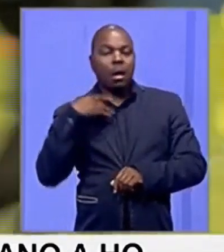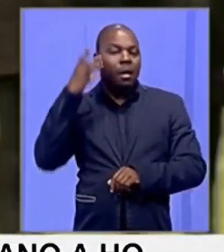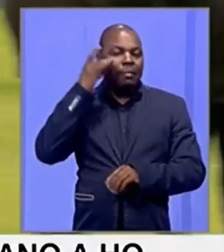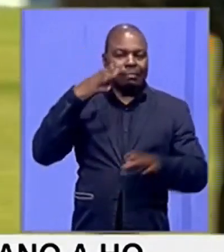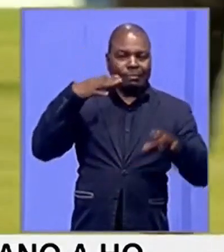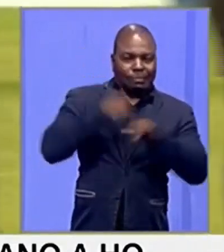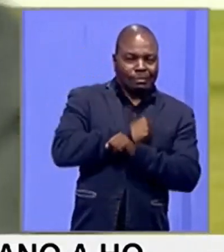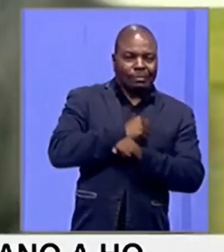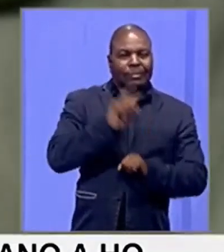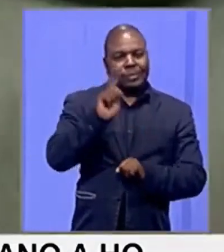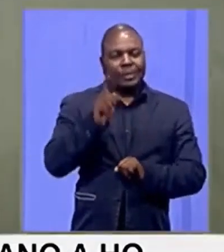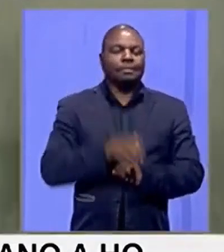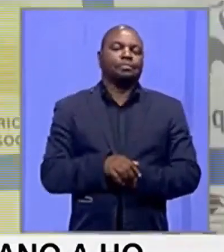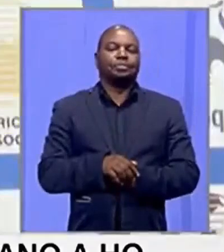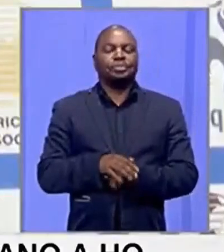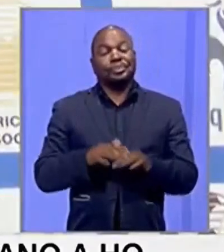unfortunate that